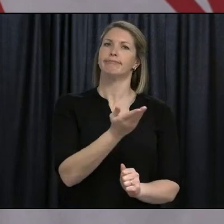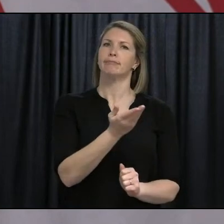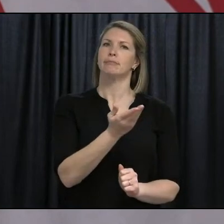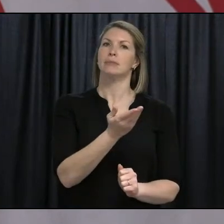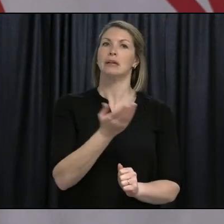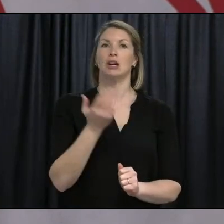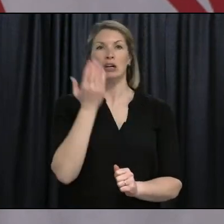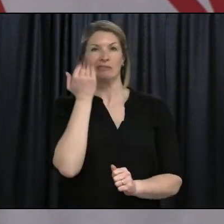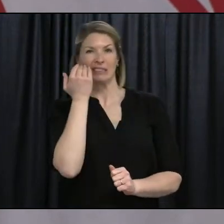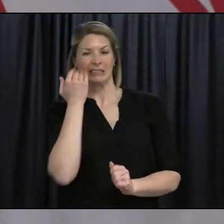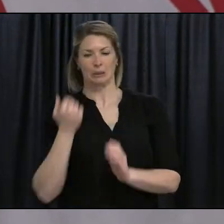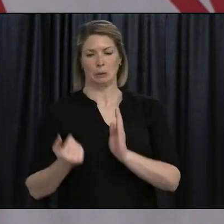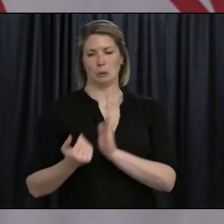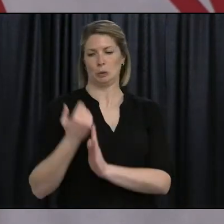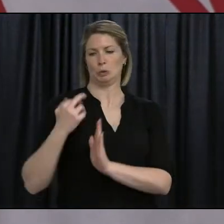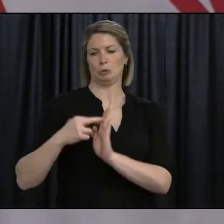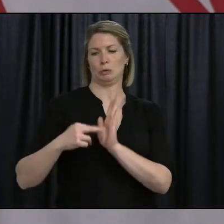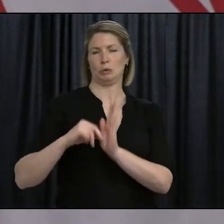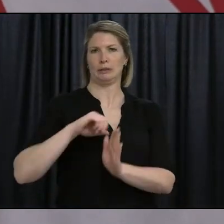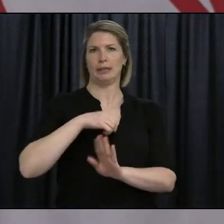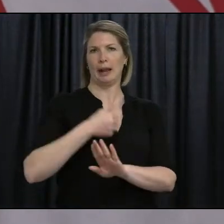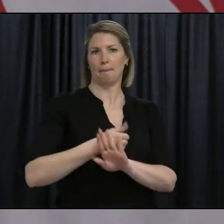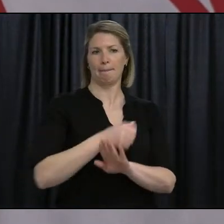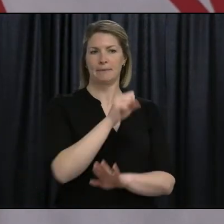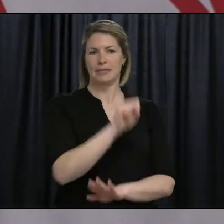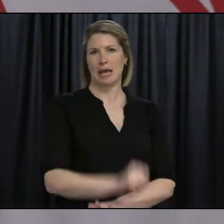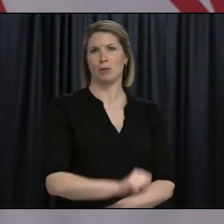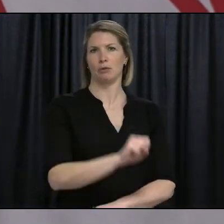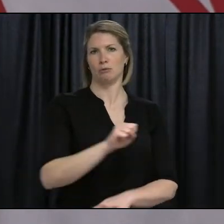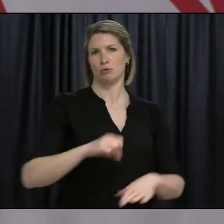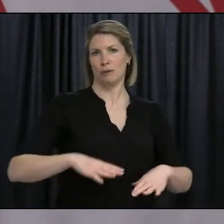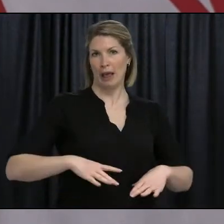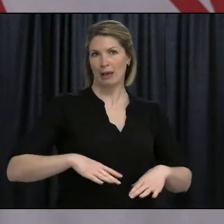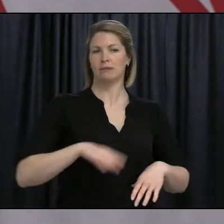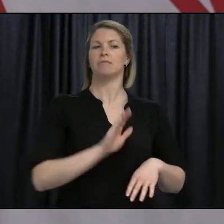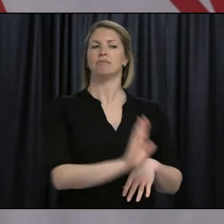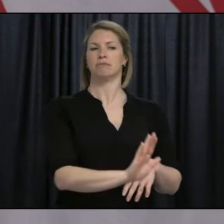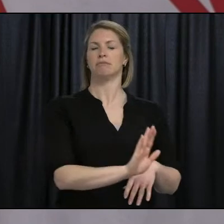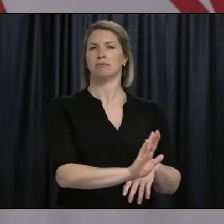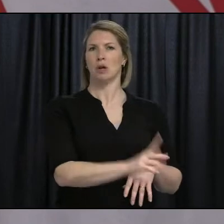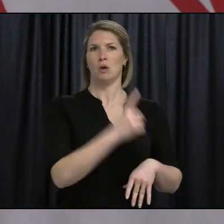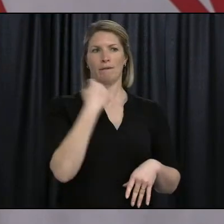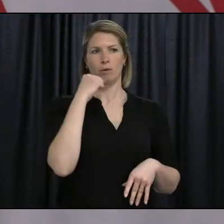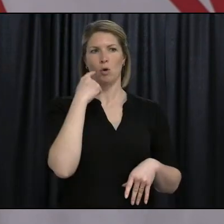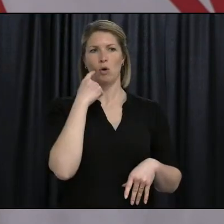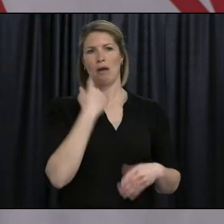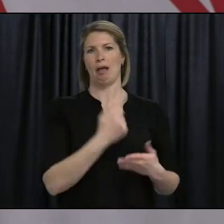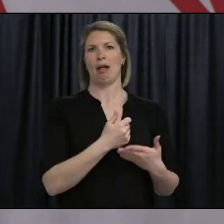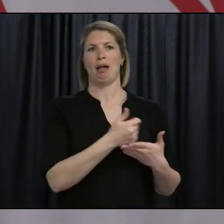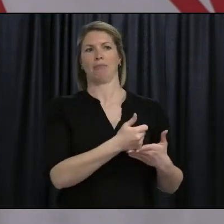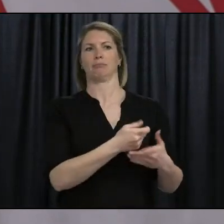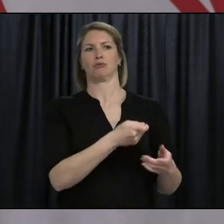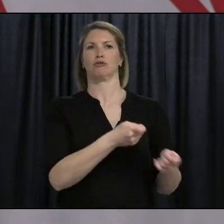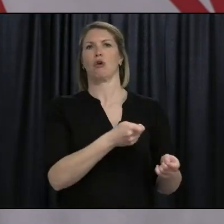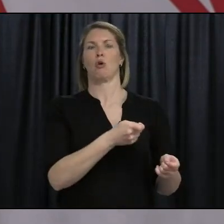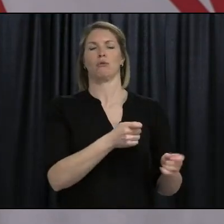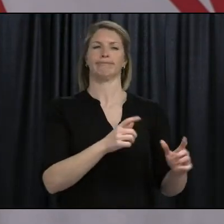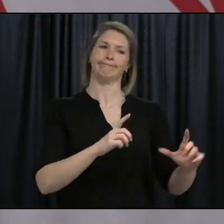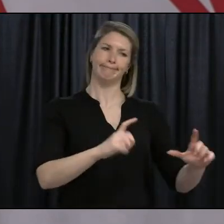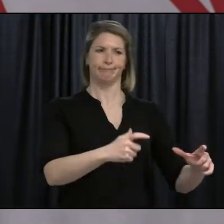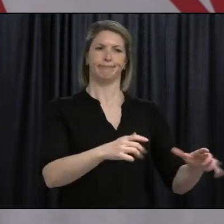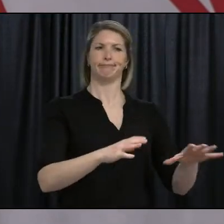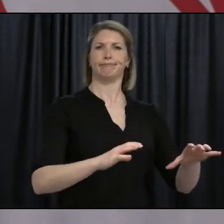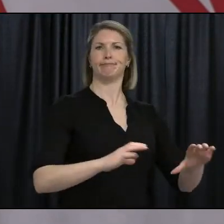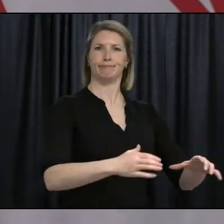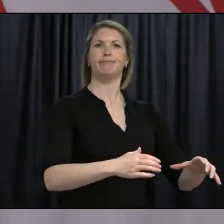southwest coast are intended to help contain any potential spread. The number that encourages me, though, is